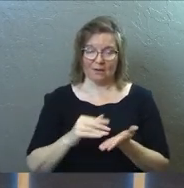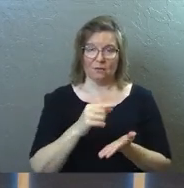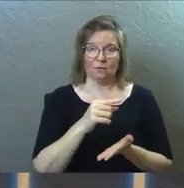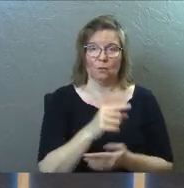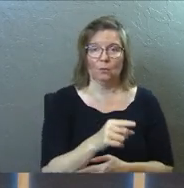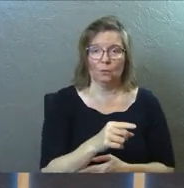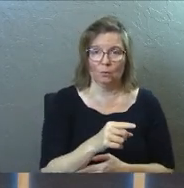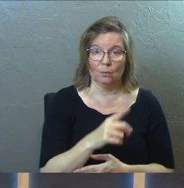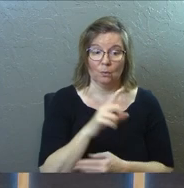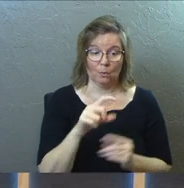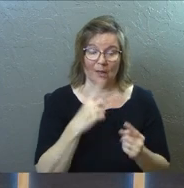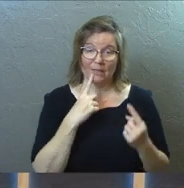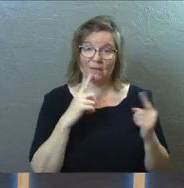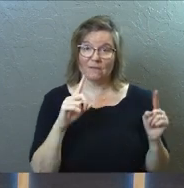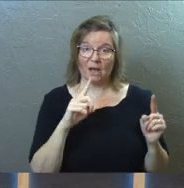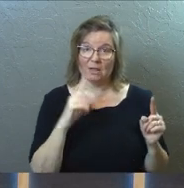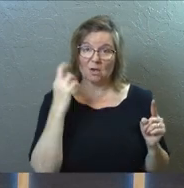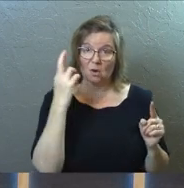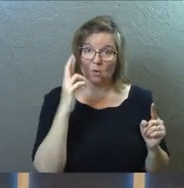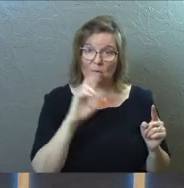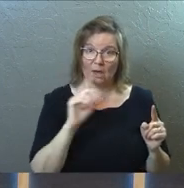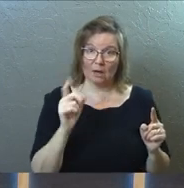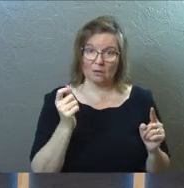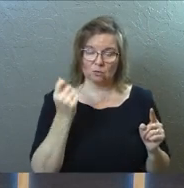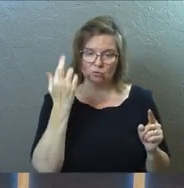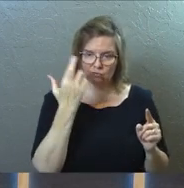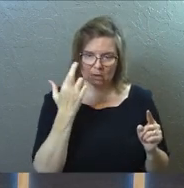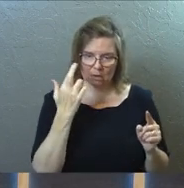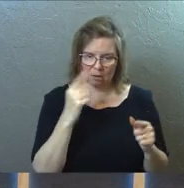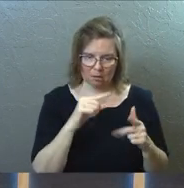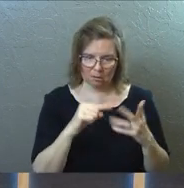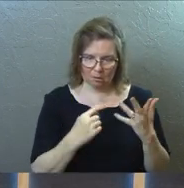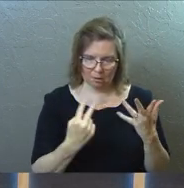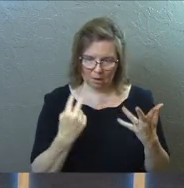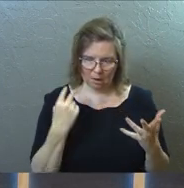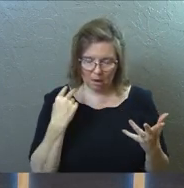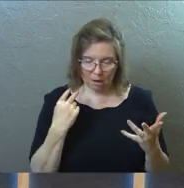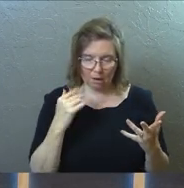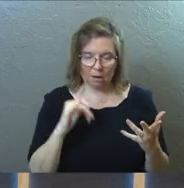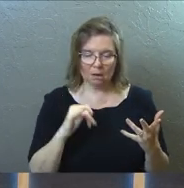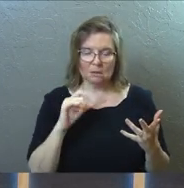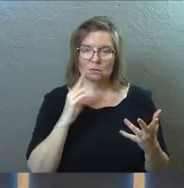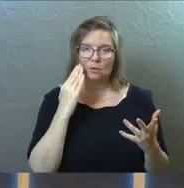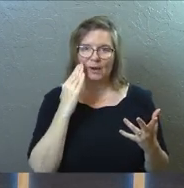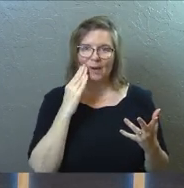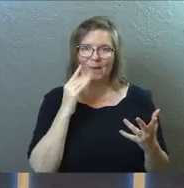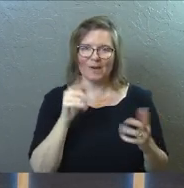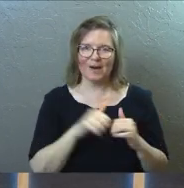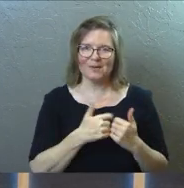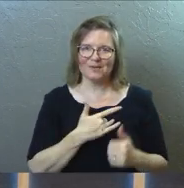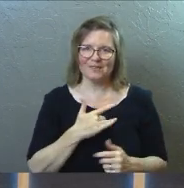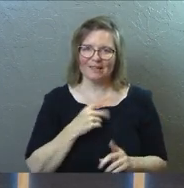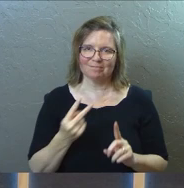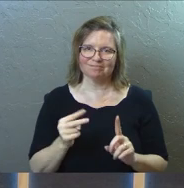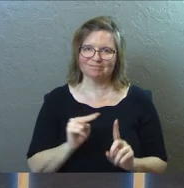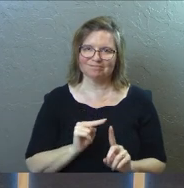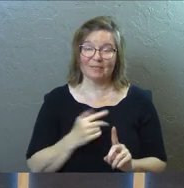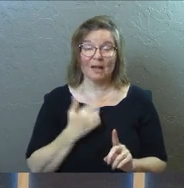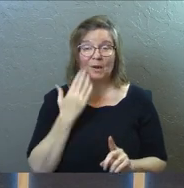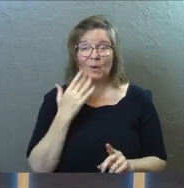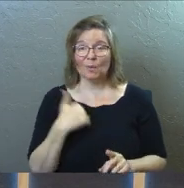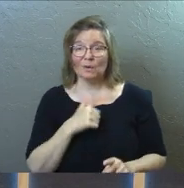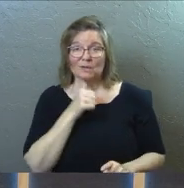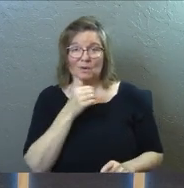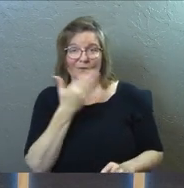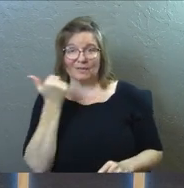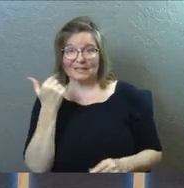you. Amen. Because when they finally are ready to face what they've done, they need to know where they stand with you. Yes. And I know that we